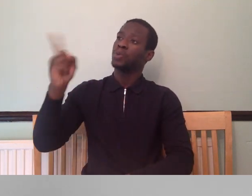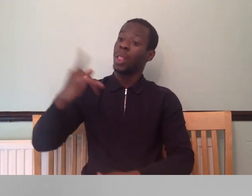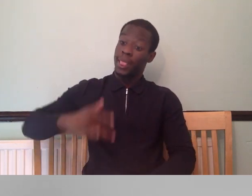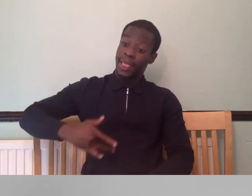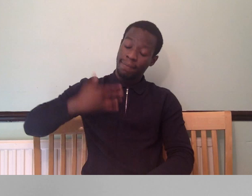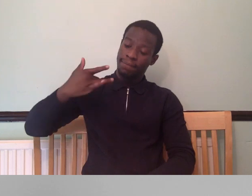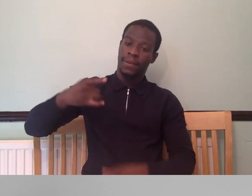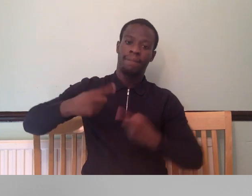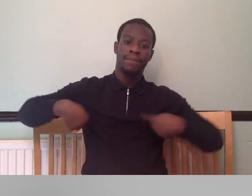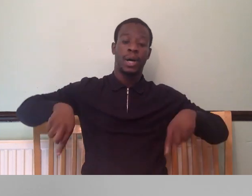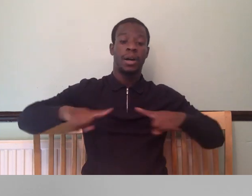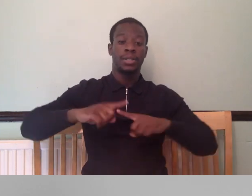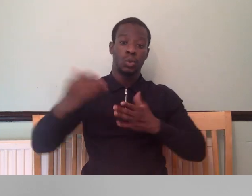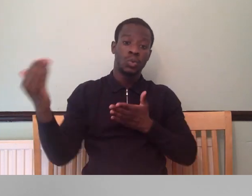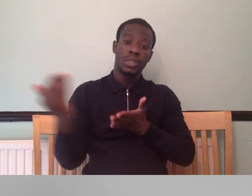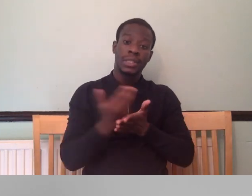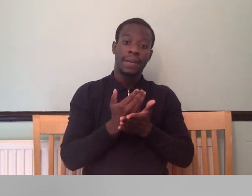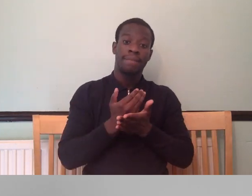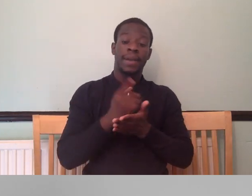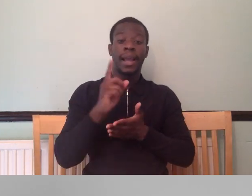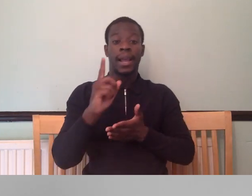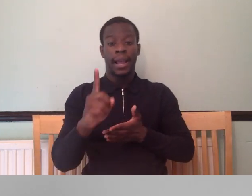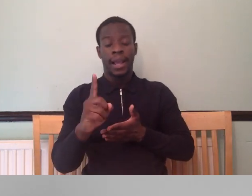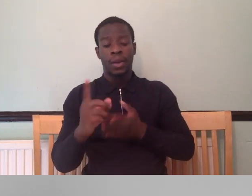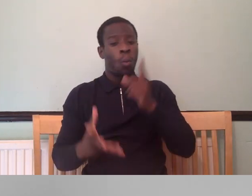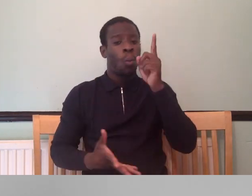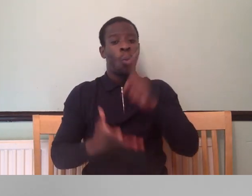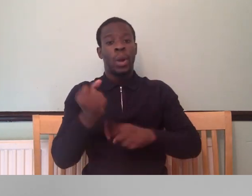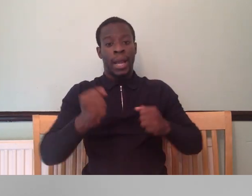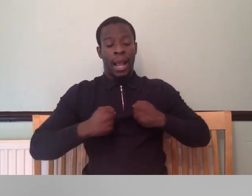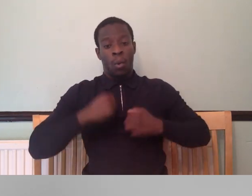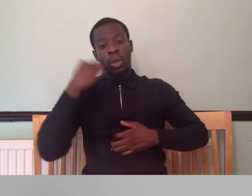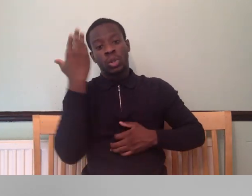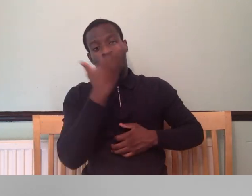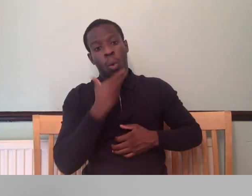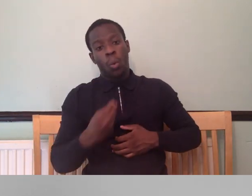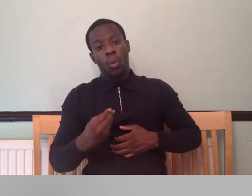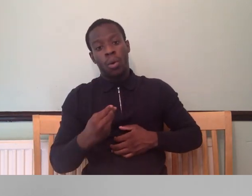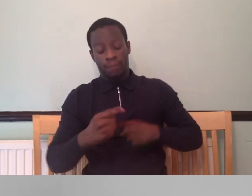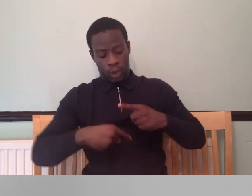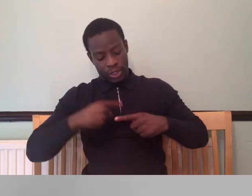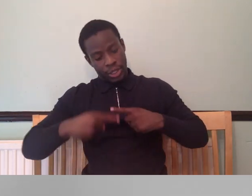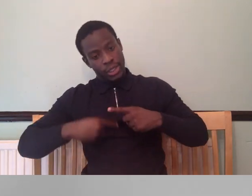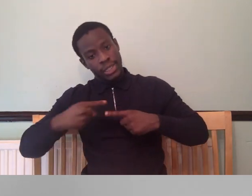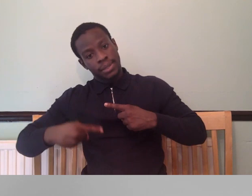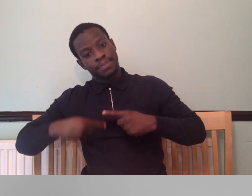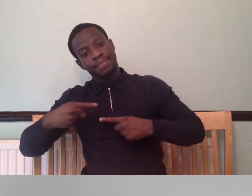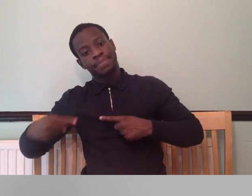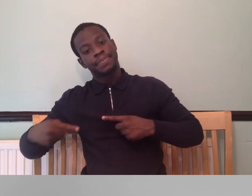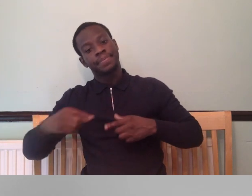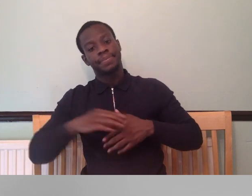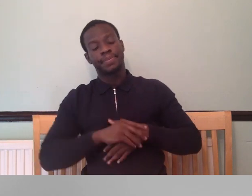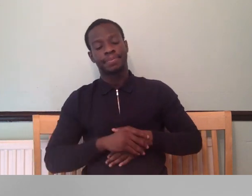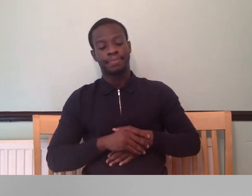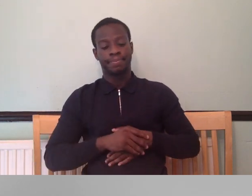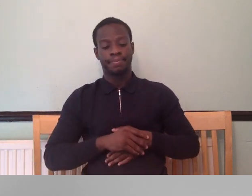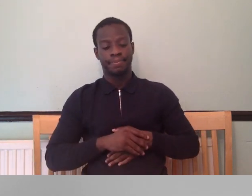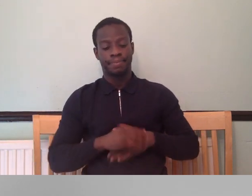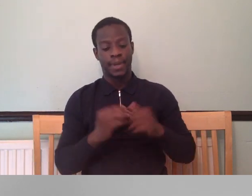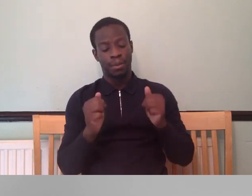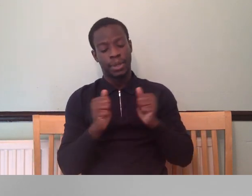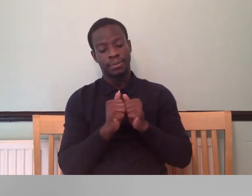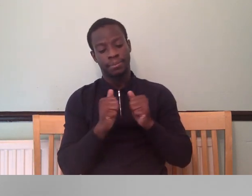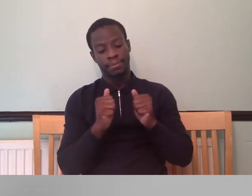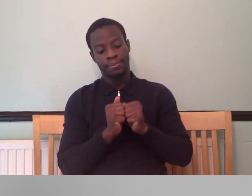your life to save and win our souls for eternity.